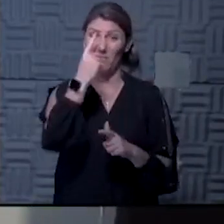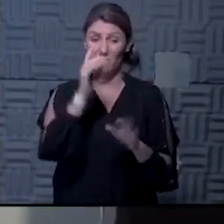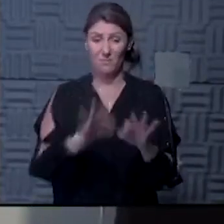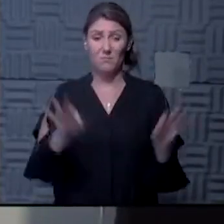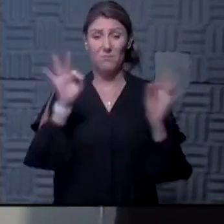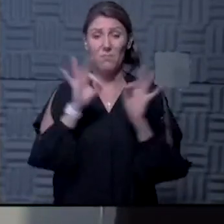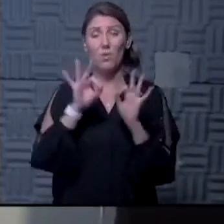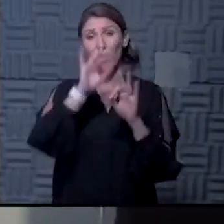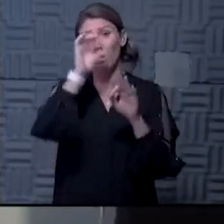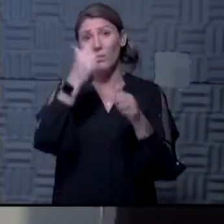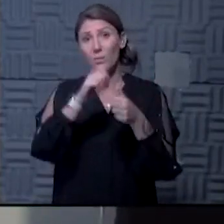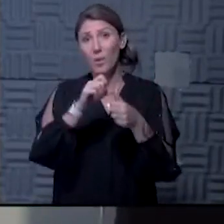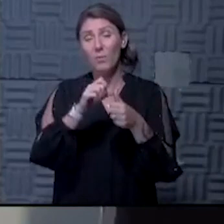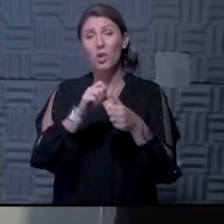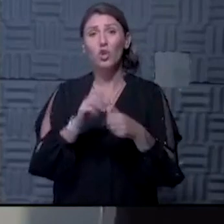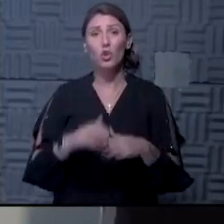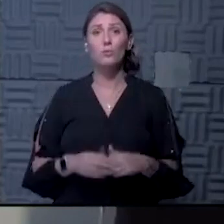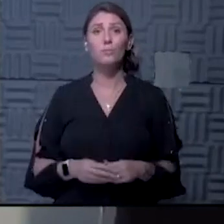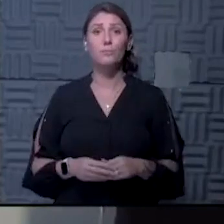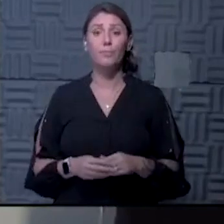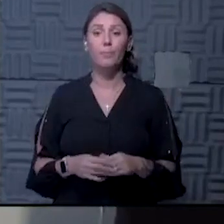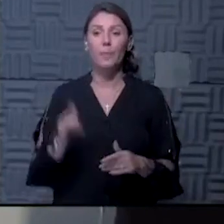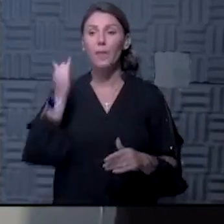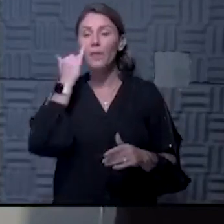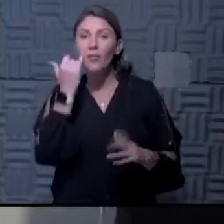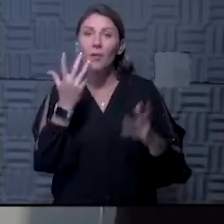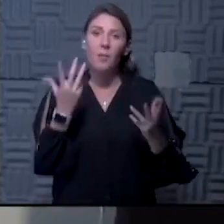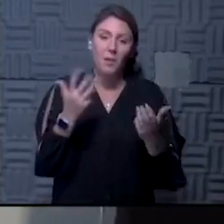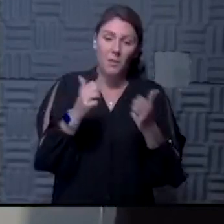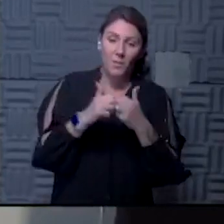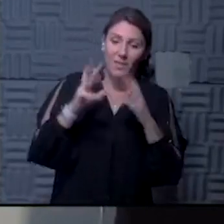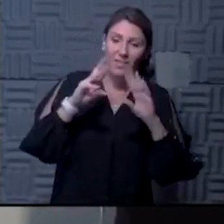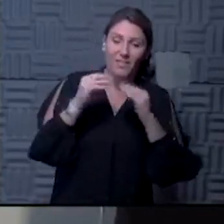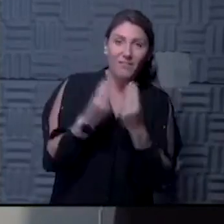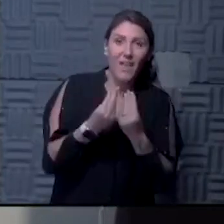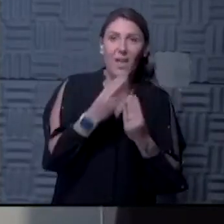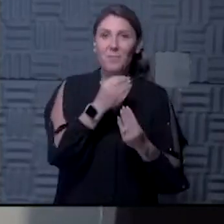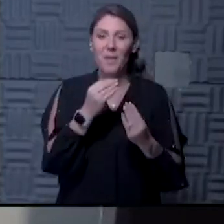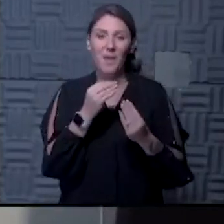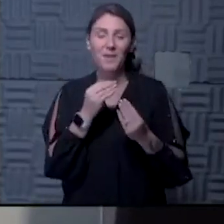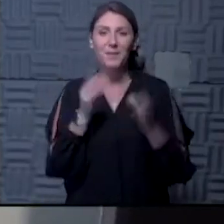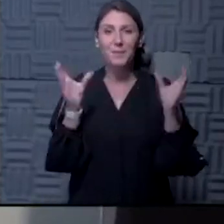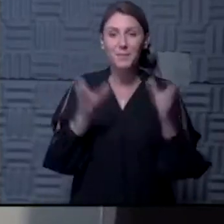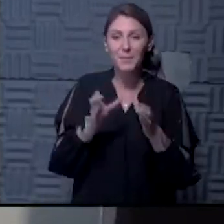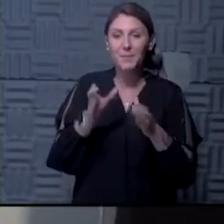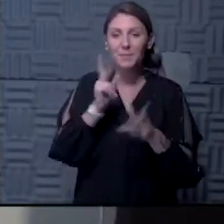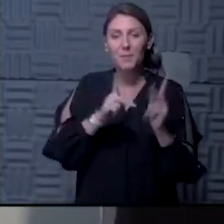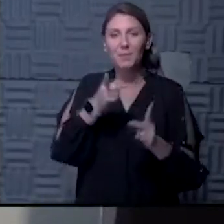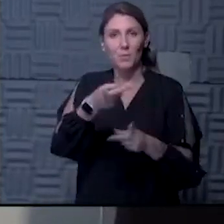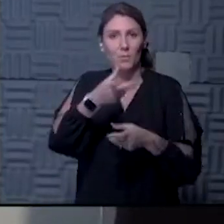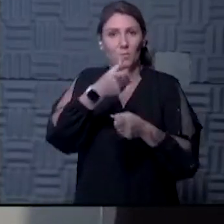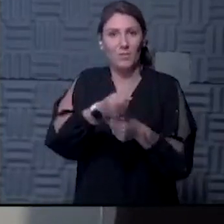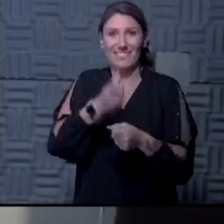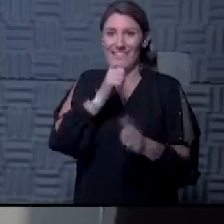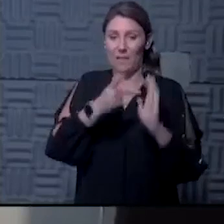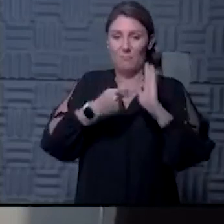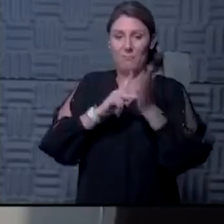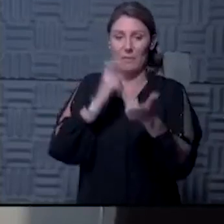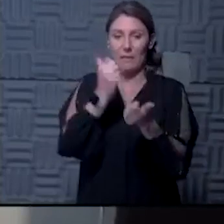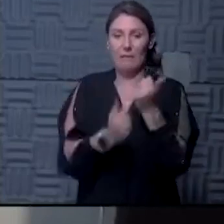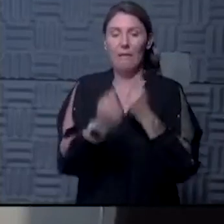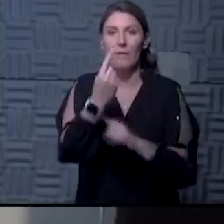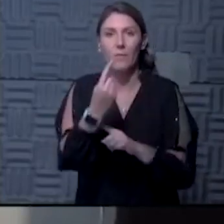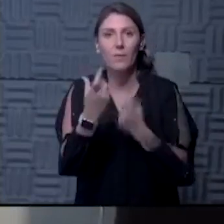important for people to remember that even though you might just be with family and a close circle of people you trust, doesn't mean that everybody